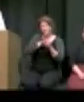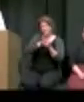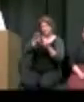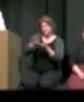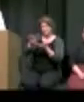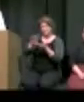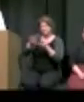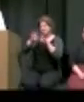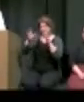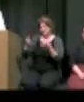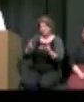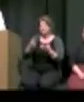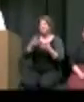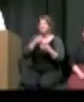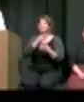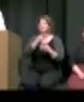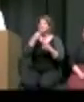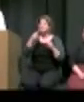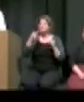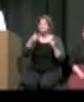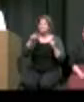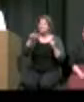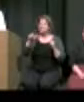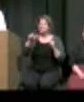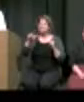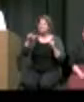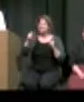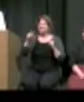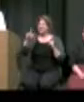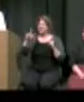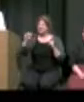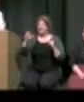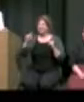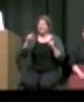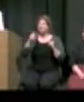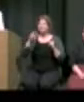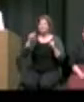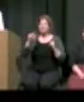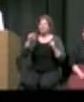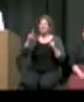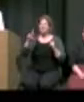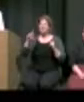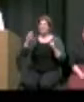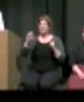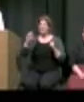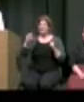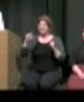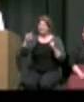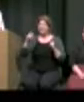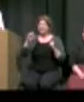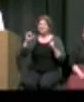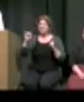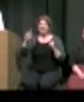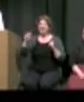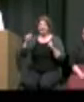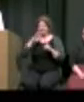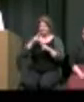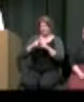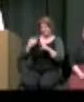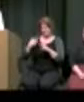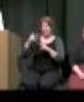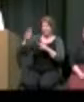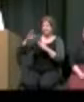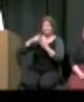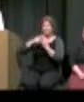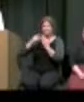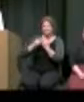So underneath the Great Lakes Legacy Act, so going back to that area of concern that I had mentioned, underneath that